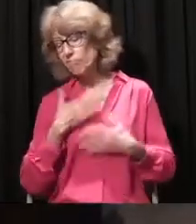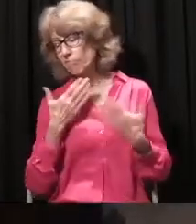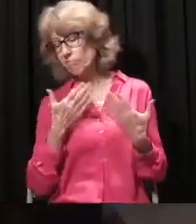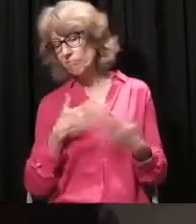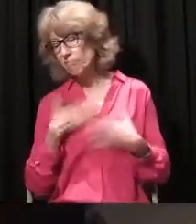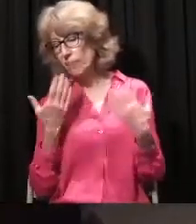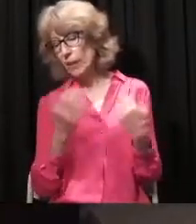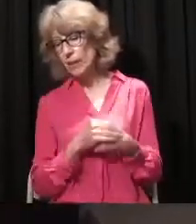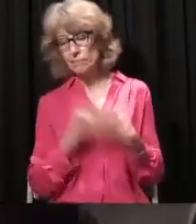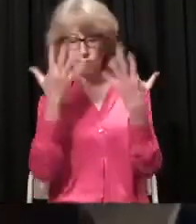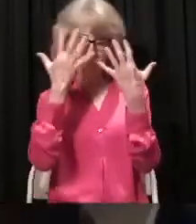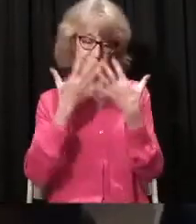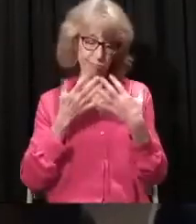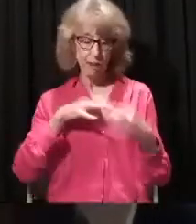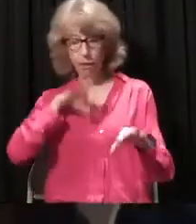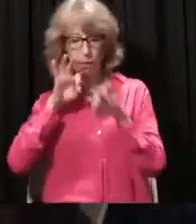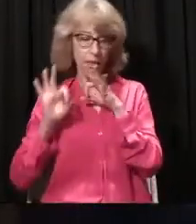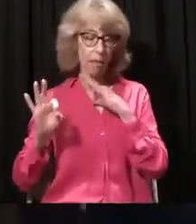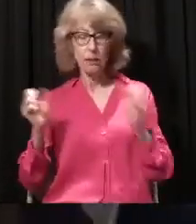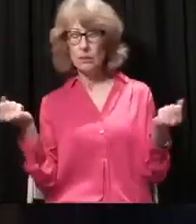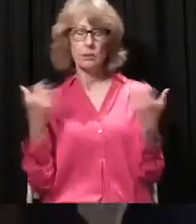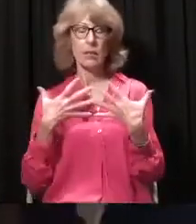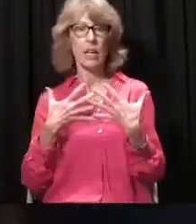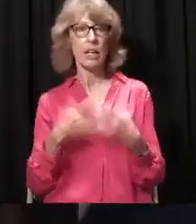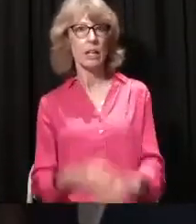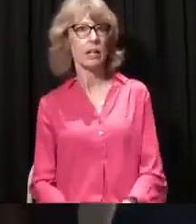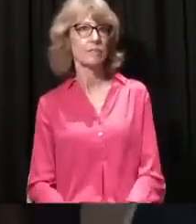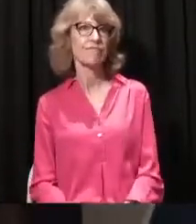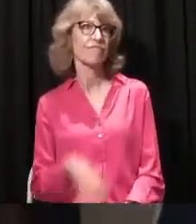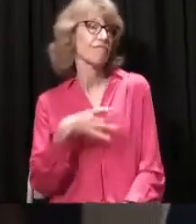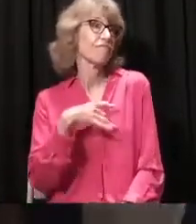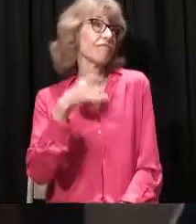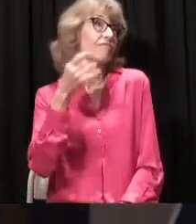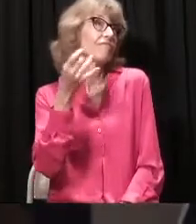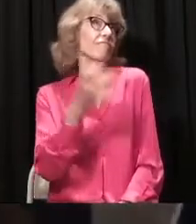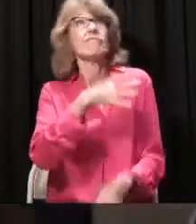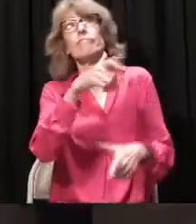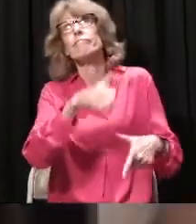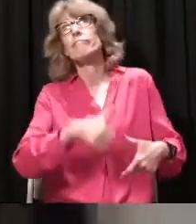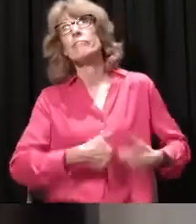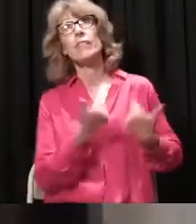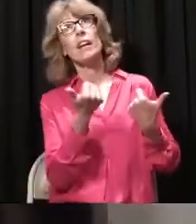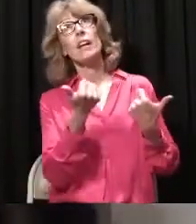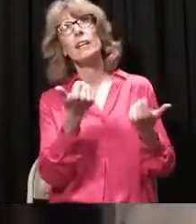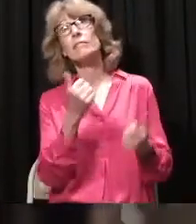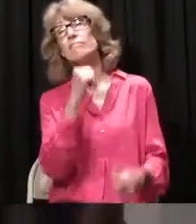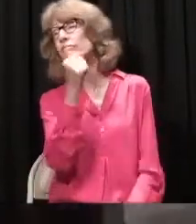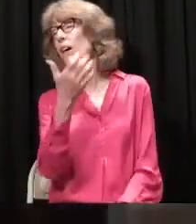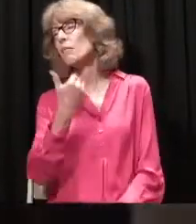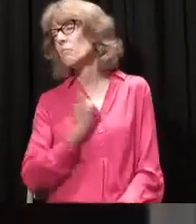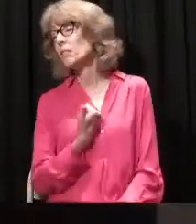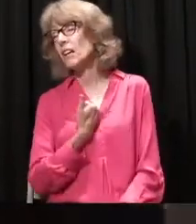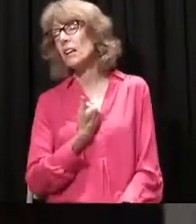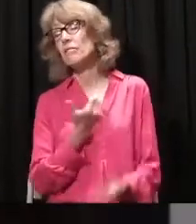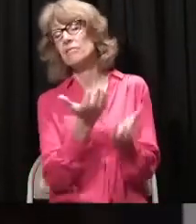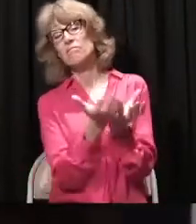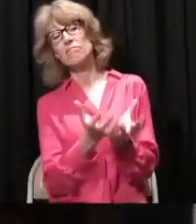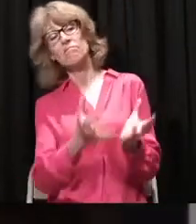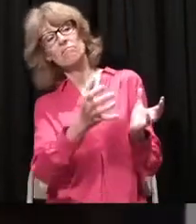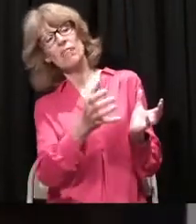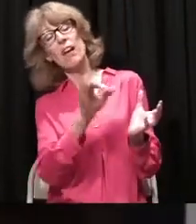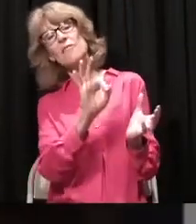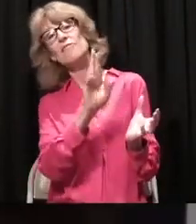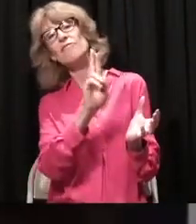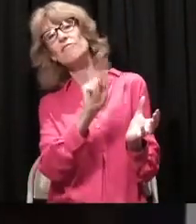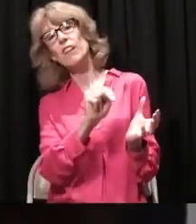I'm sad, I'm scared. I just don't feel like me. I just kind of feel like I'm in a funk. For me, it actually feels